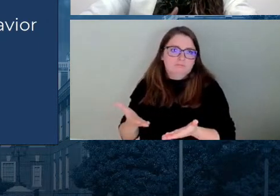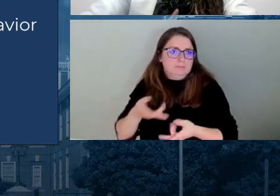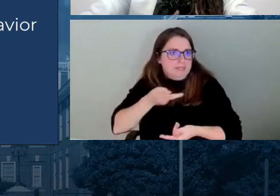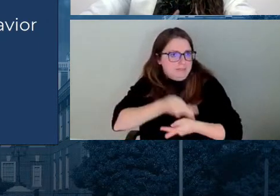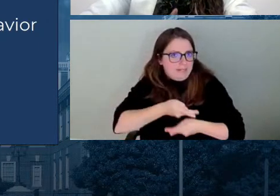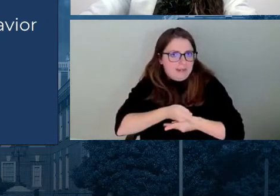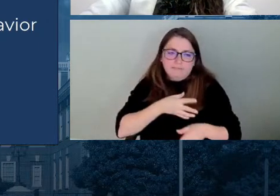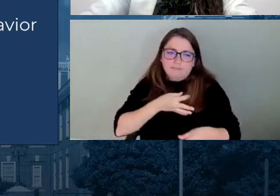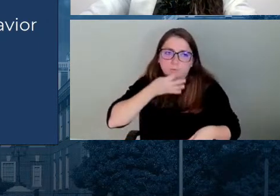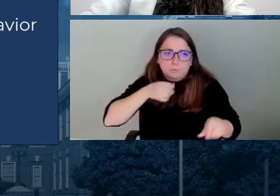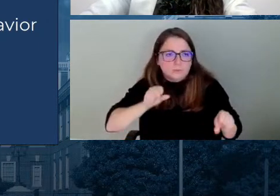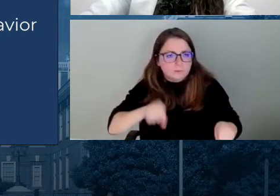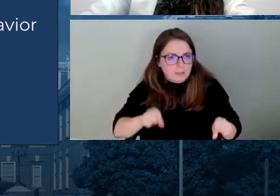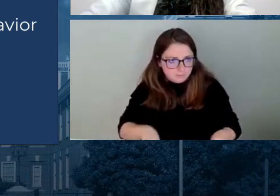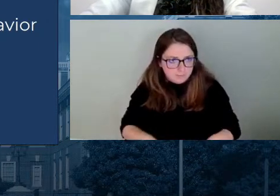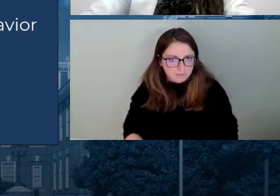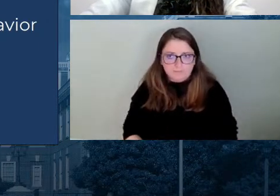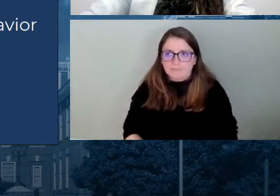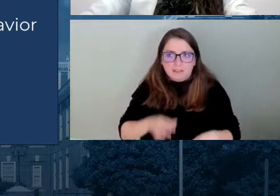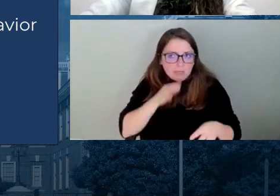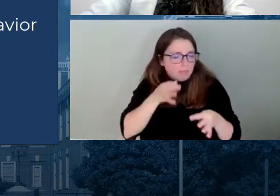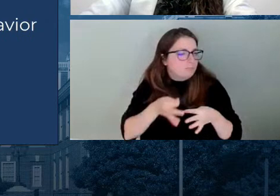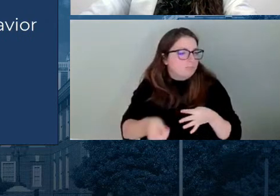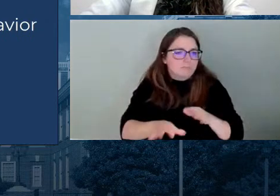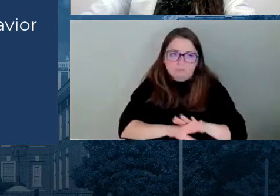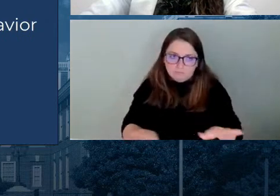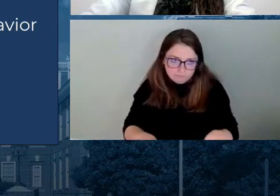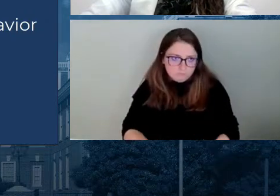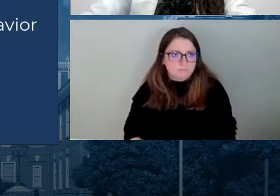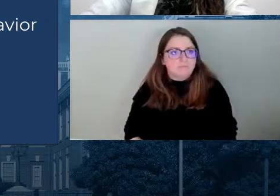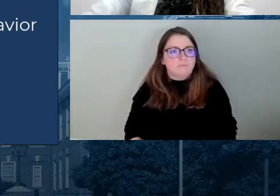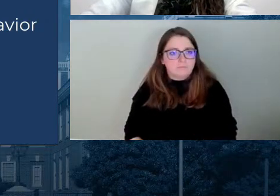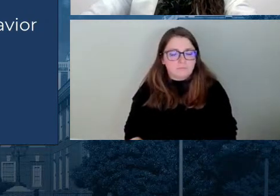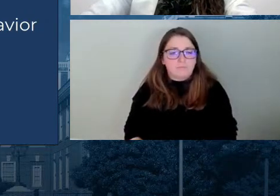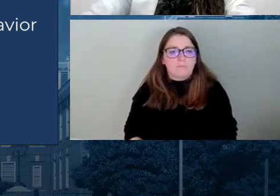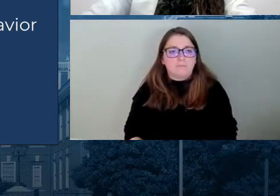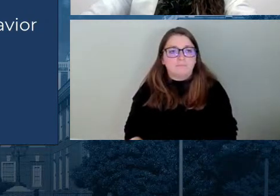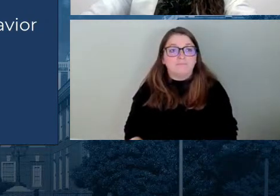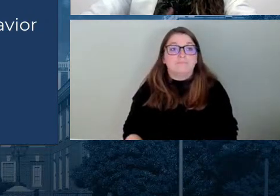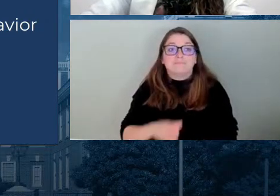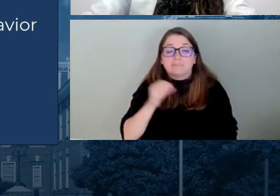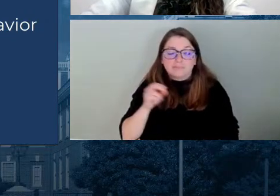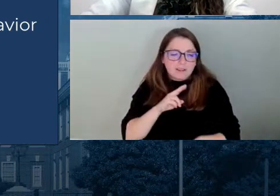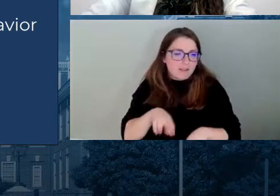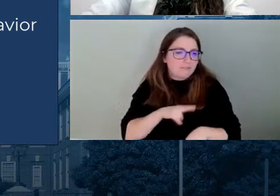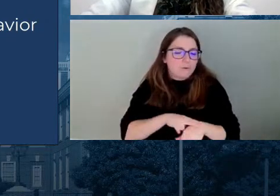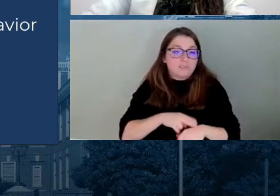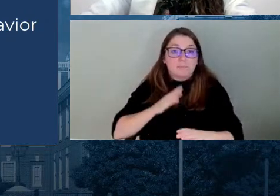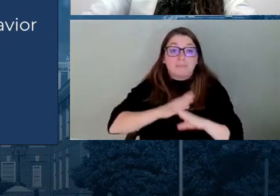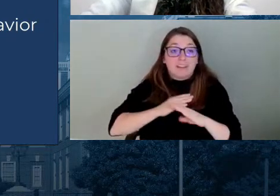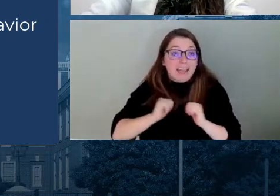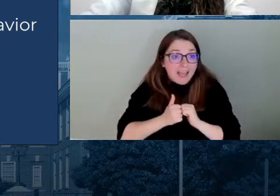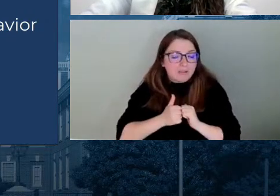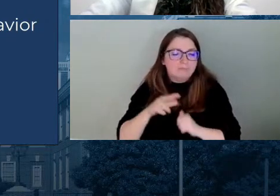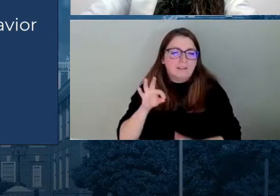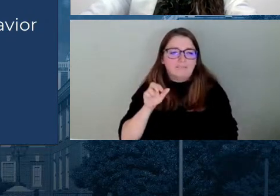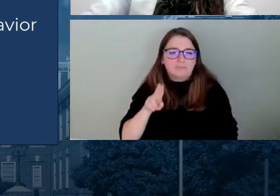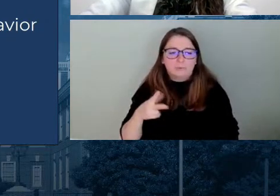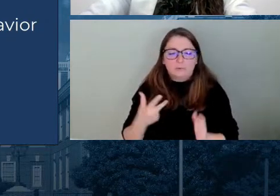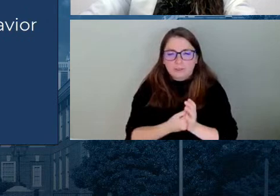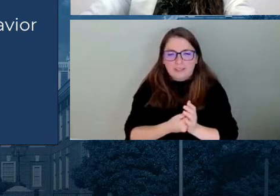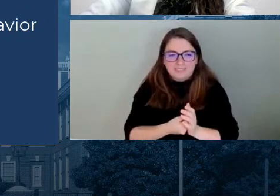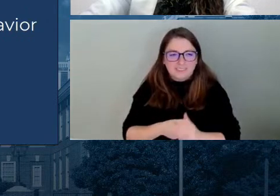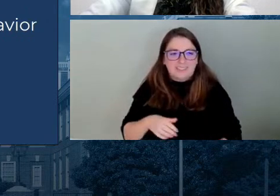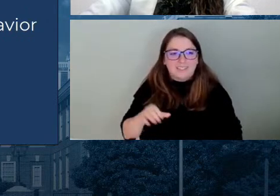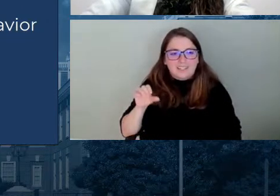And of course, one of the greatest prevention measures that we can take is to get your flu shot. As Secretary McGarrick said, we know that it's November. Some